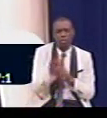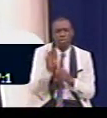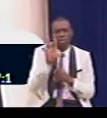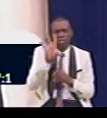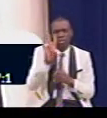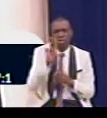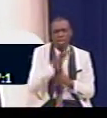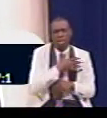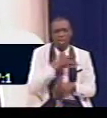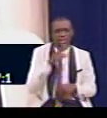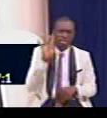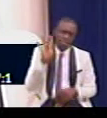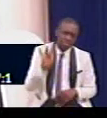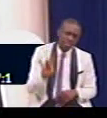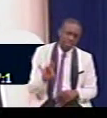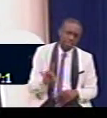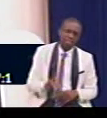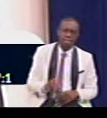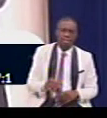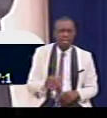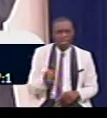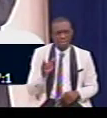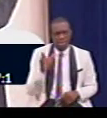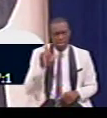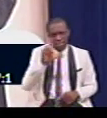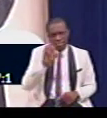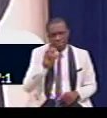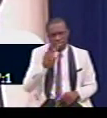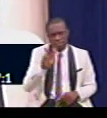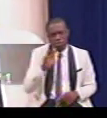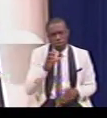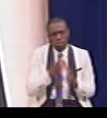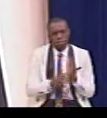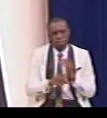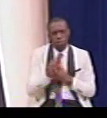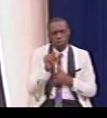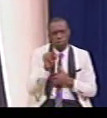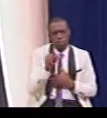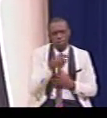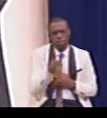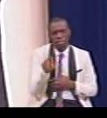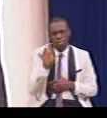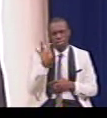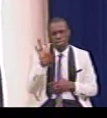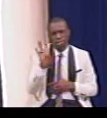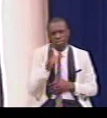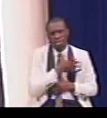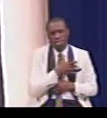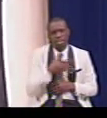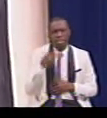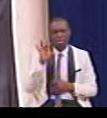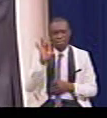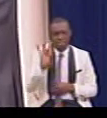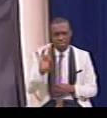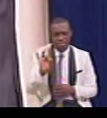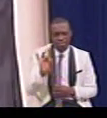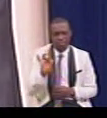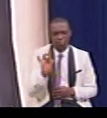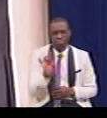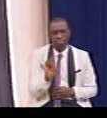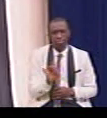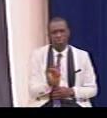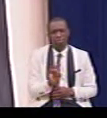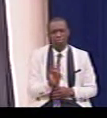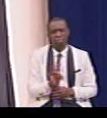chapter 20 our reading from verses 7 and 8. it tells us here verses 7 and age